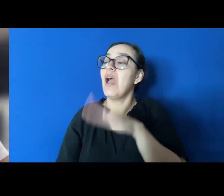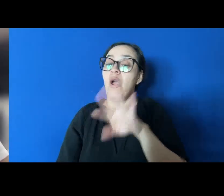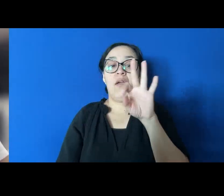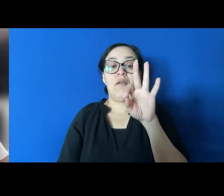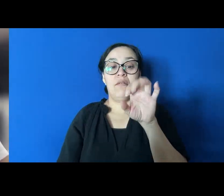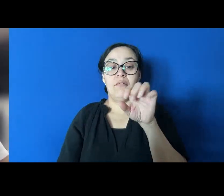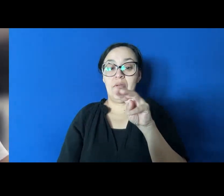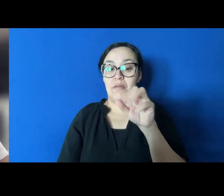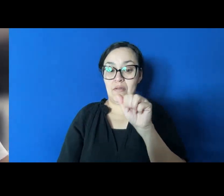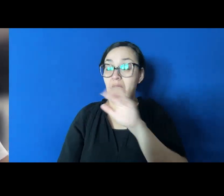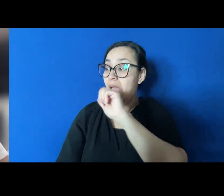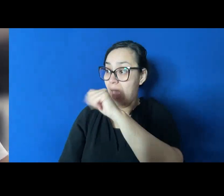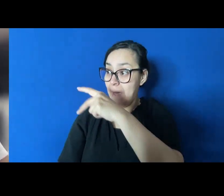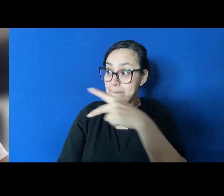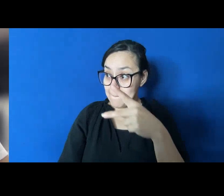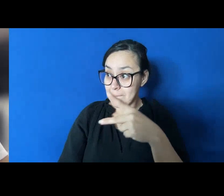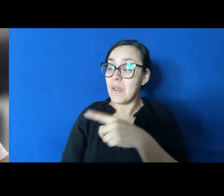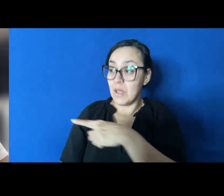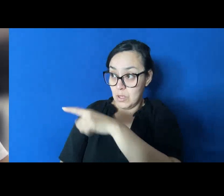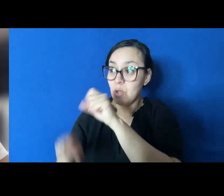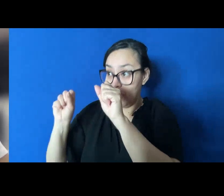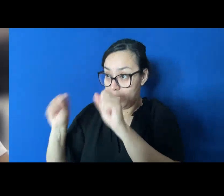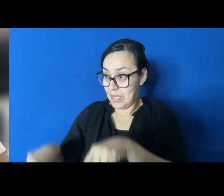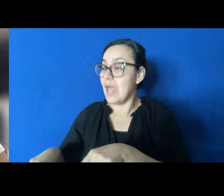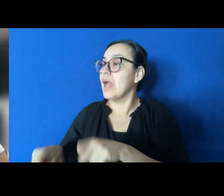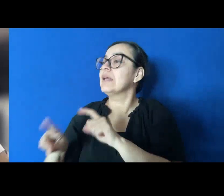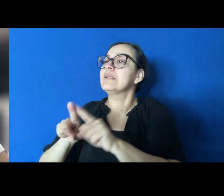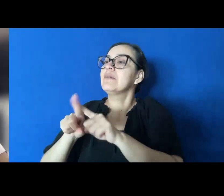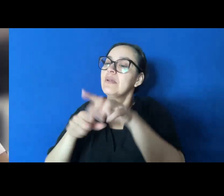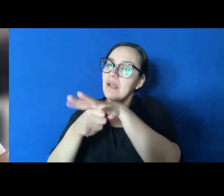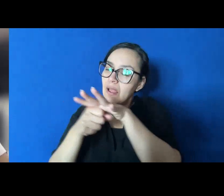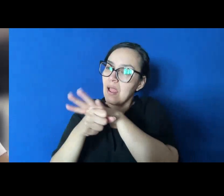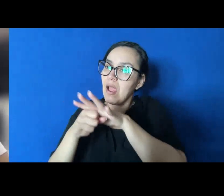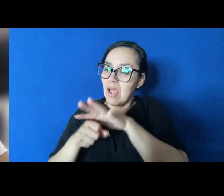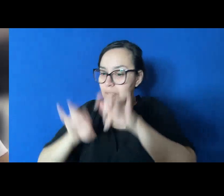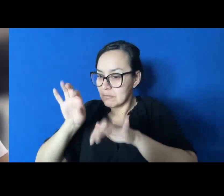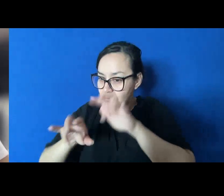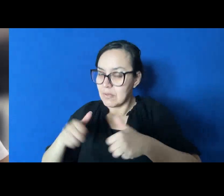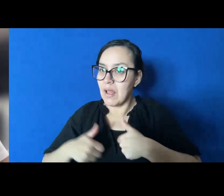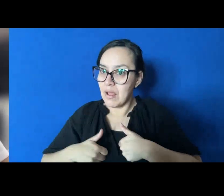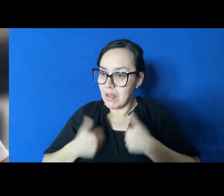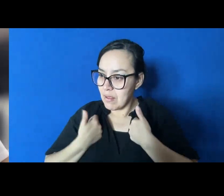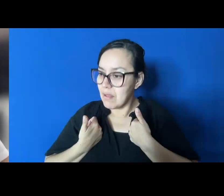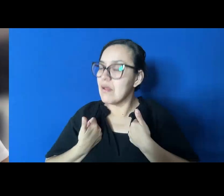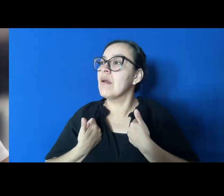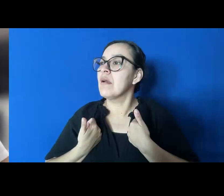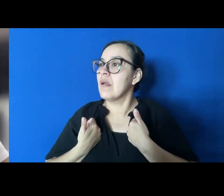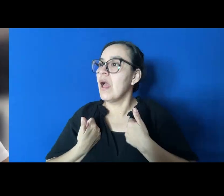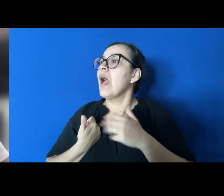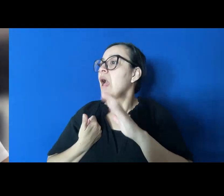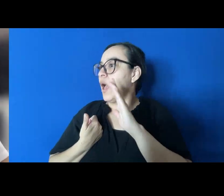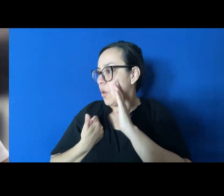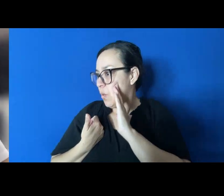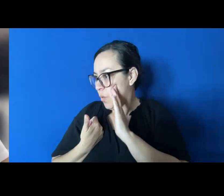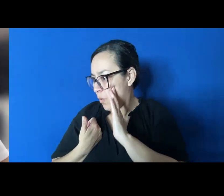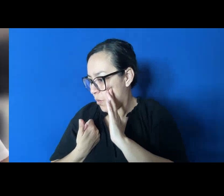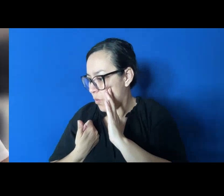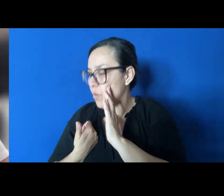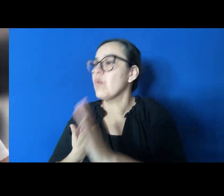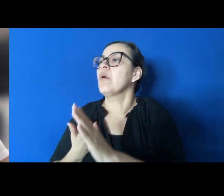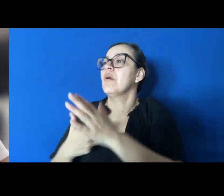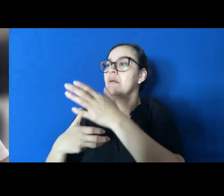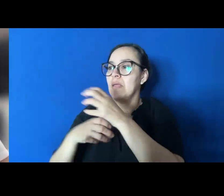the FEMA app, you can input the information about several locations, and you will